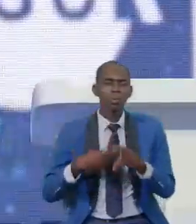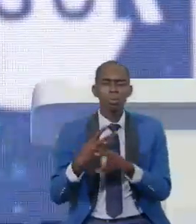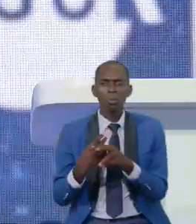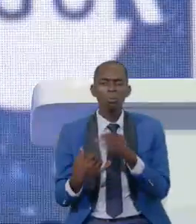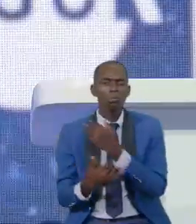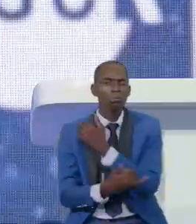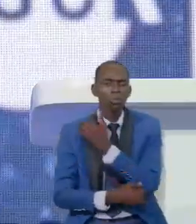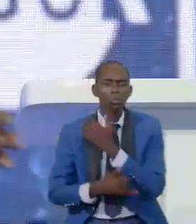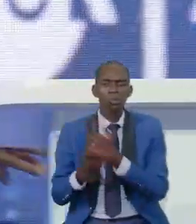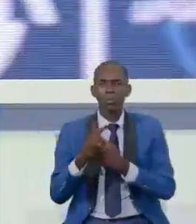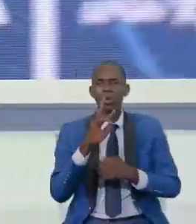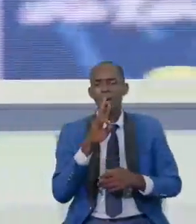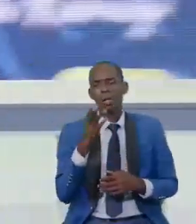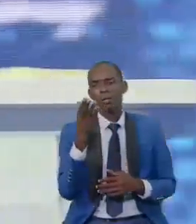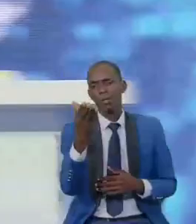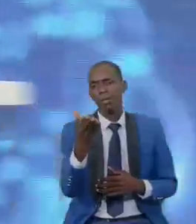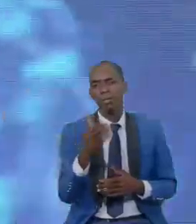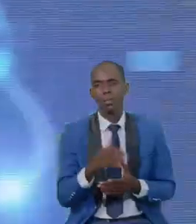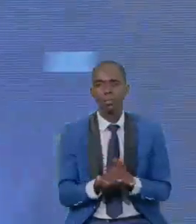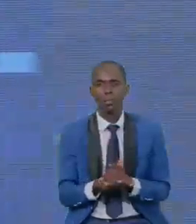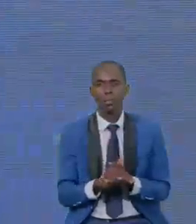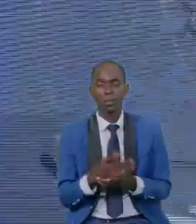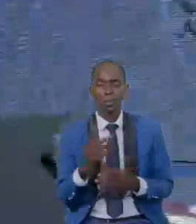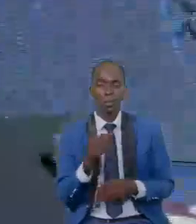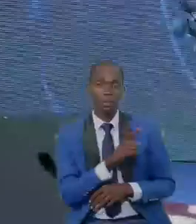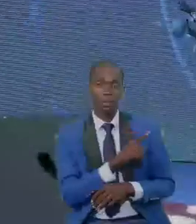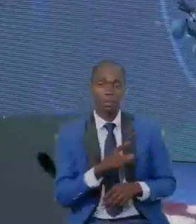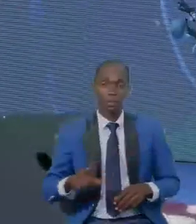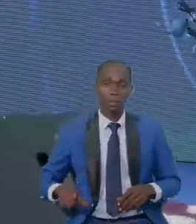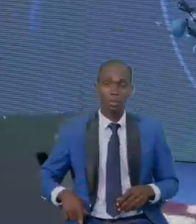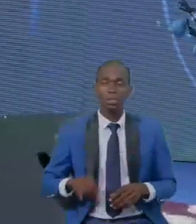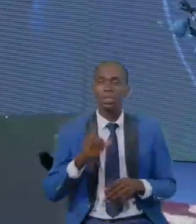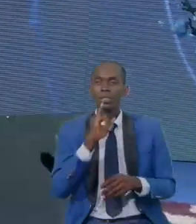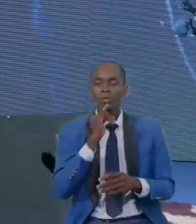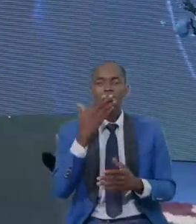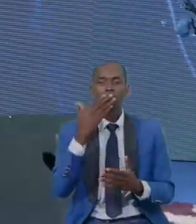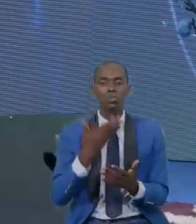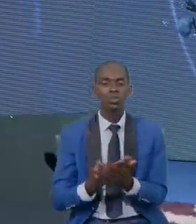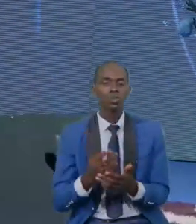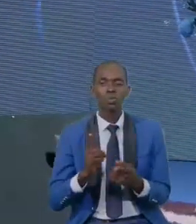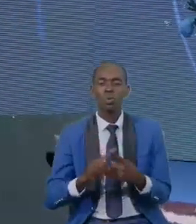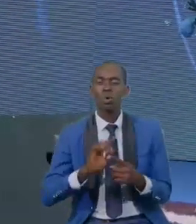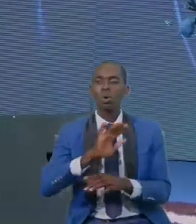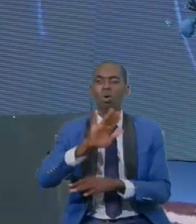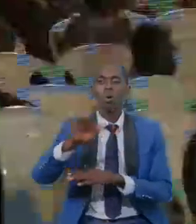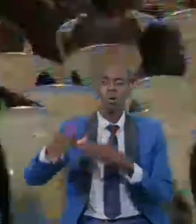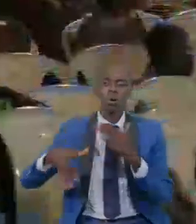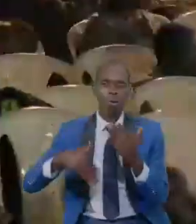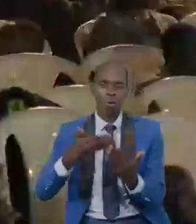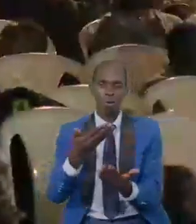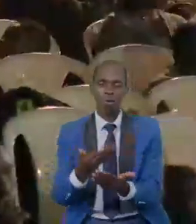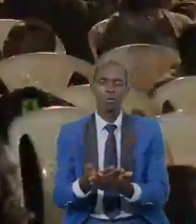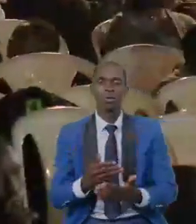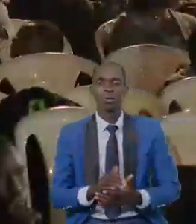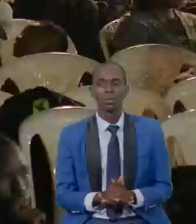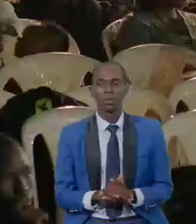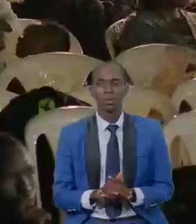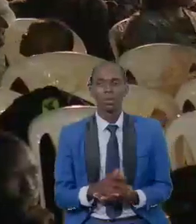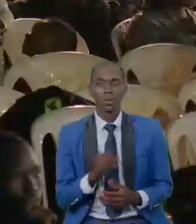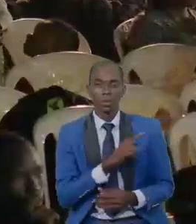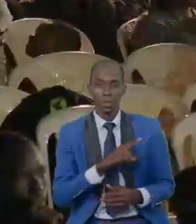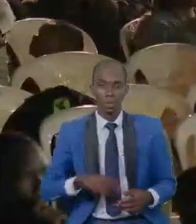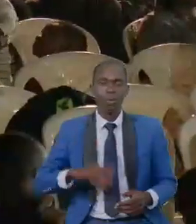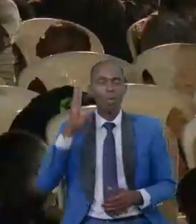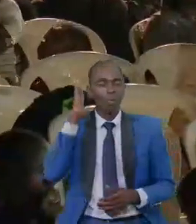are, the Lord is good to all. The Lord will be good to